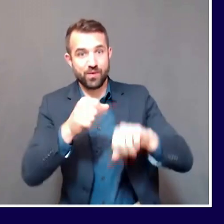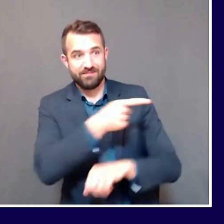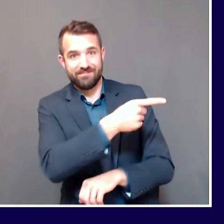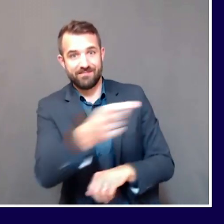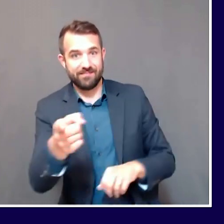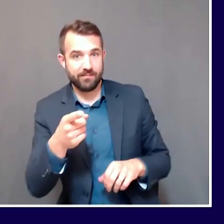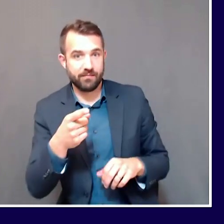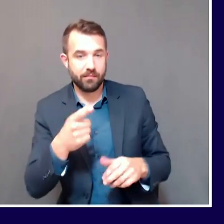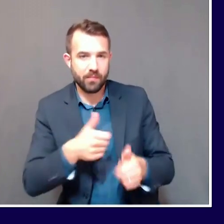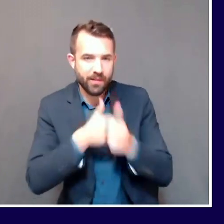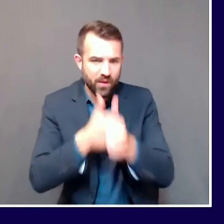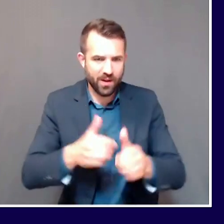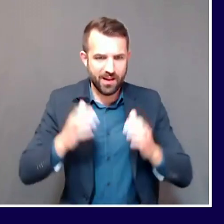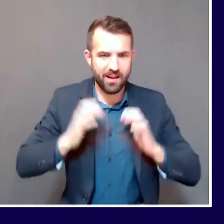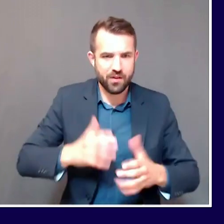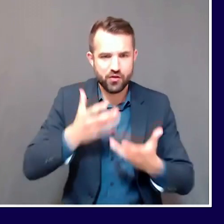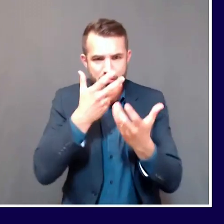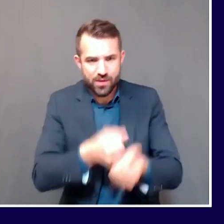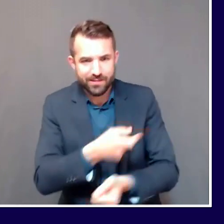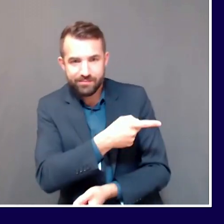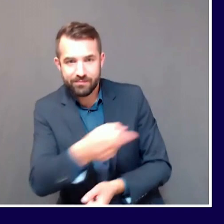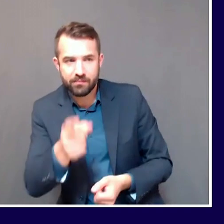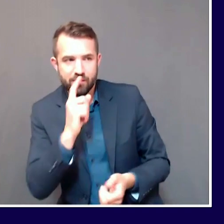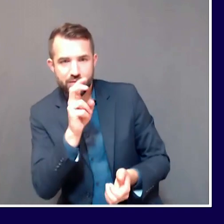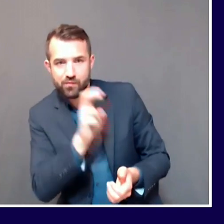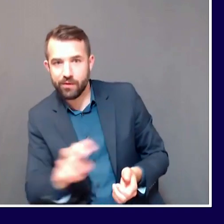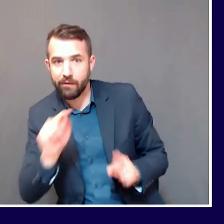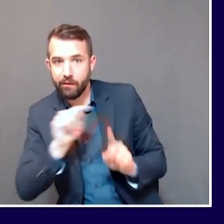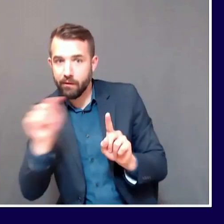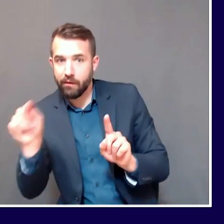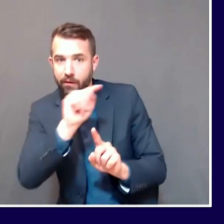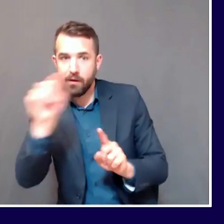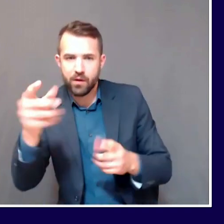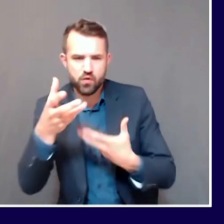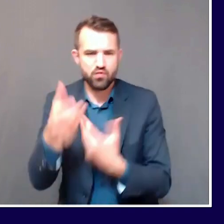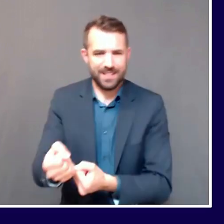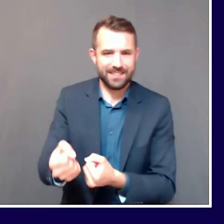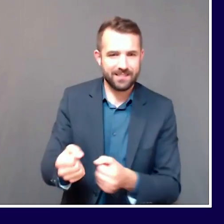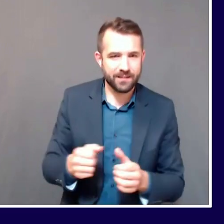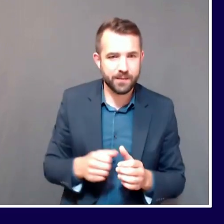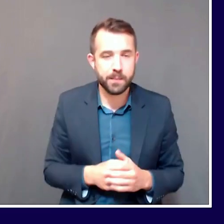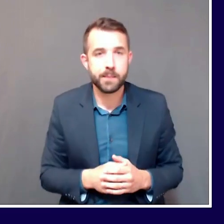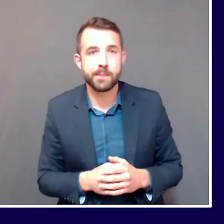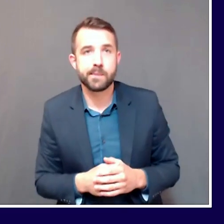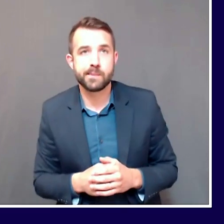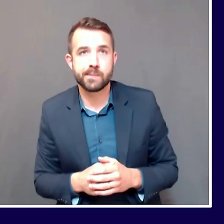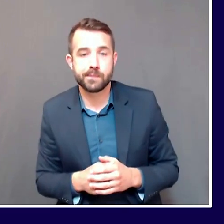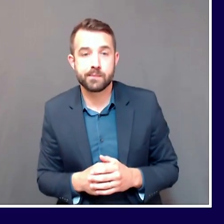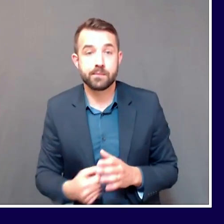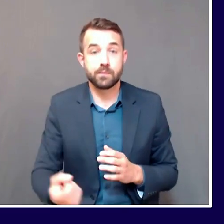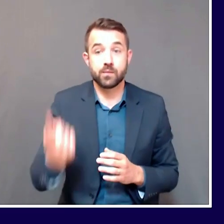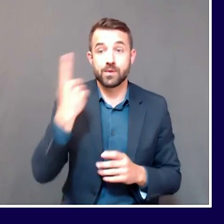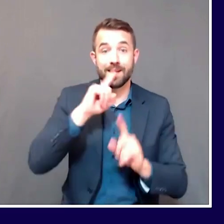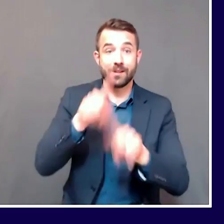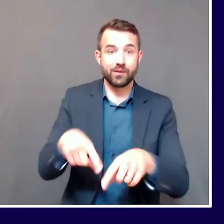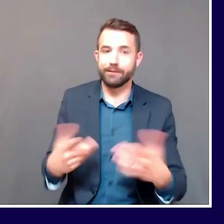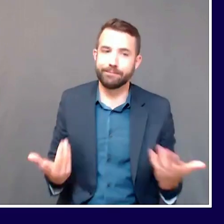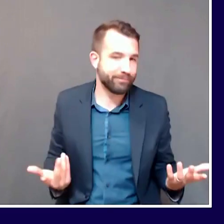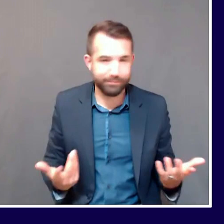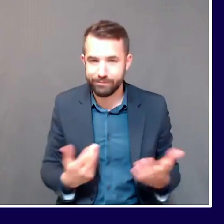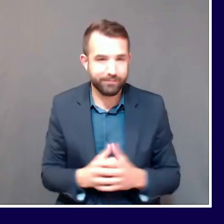tourists as well. And so, I think there's probably not one answer, but likely layered answers